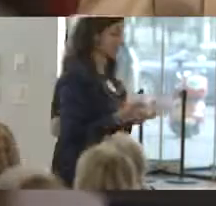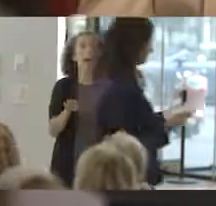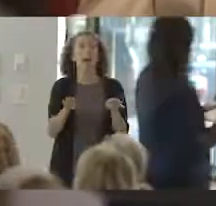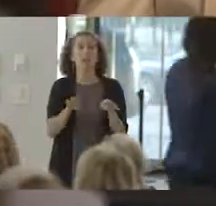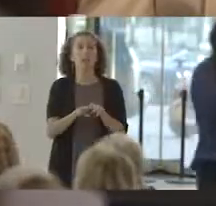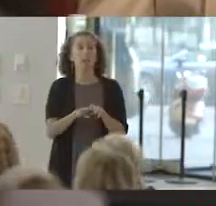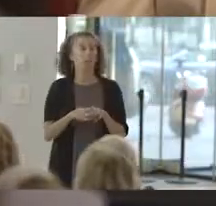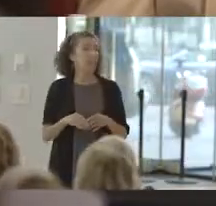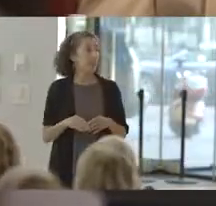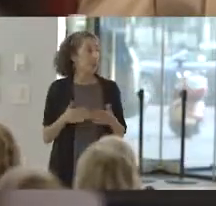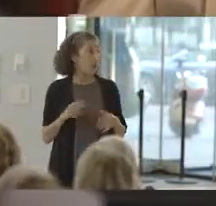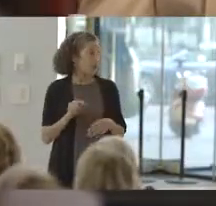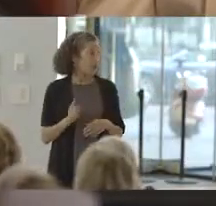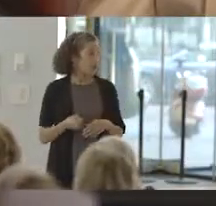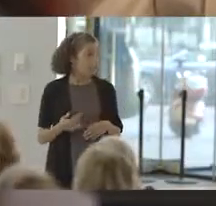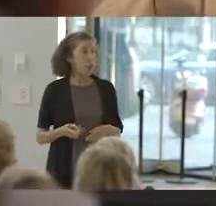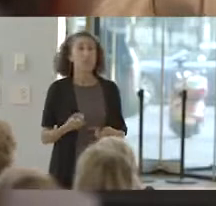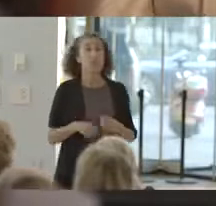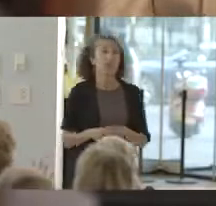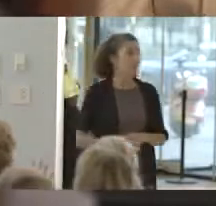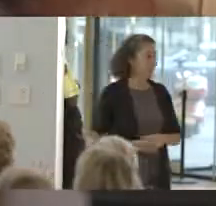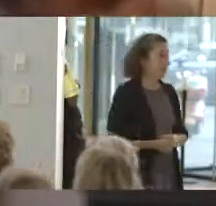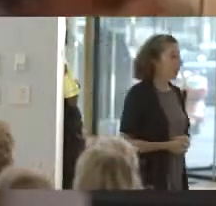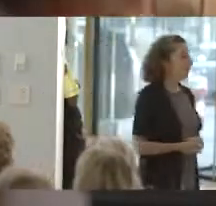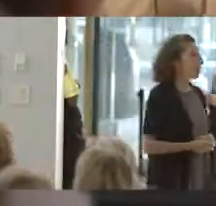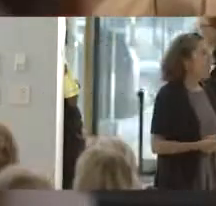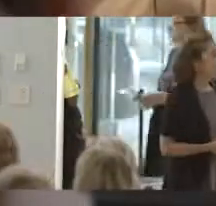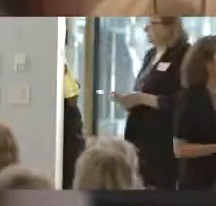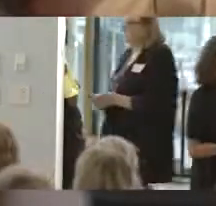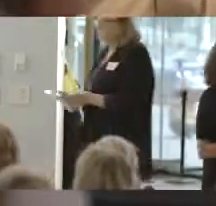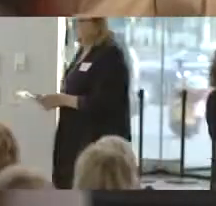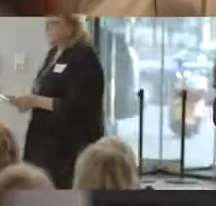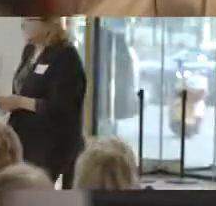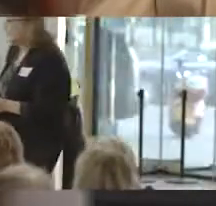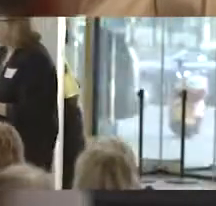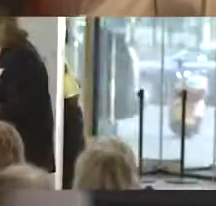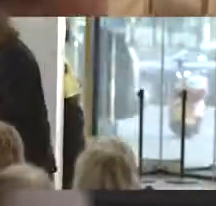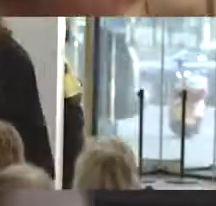Okay, let's go to the next slide. So now I'm going to talk a little bit about reach 4.